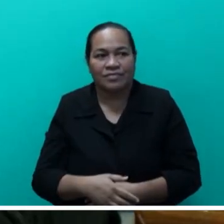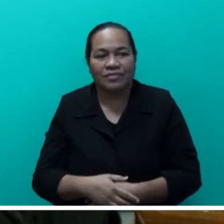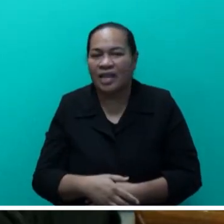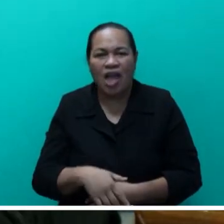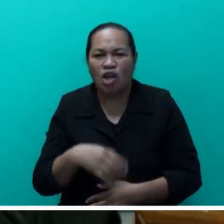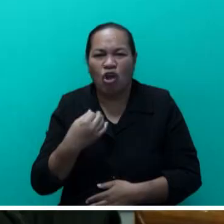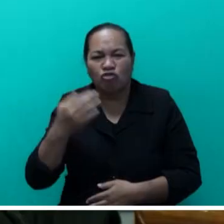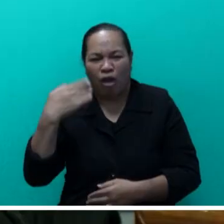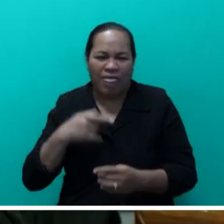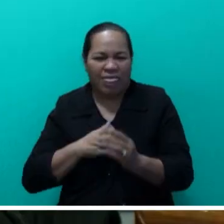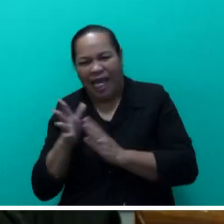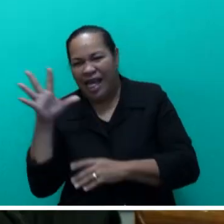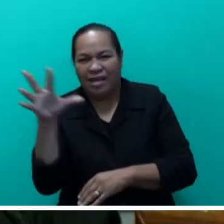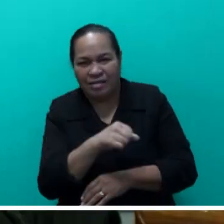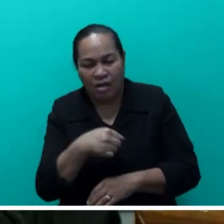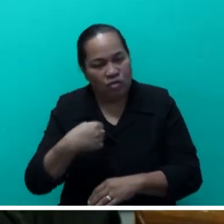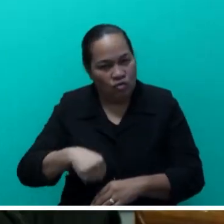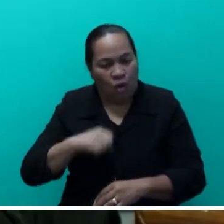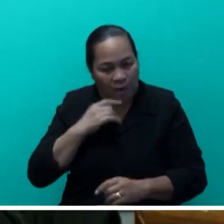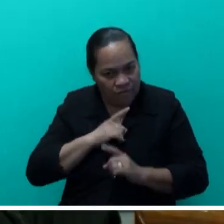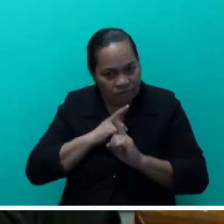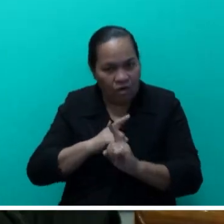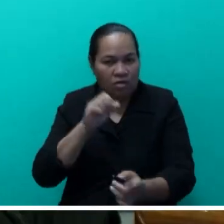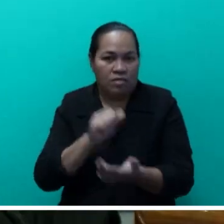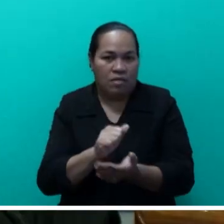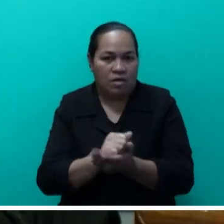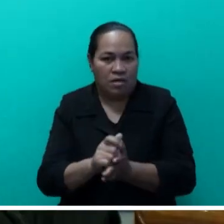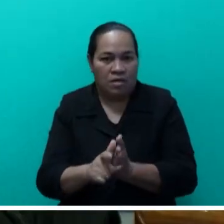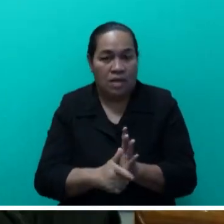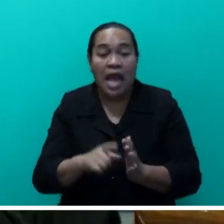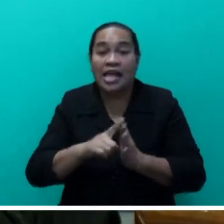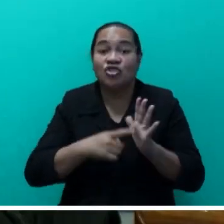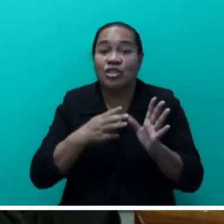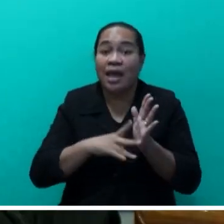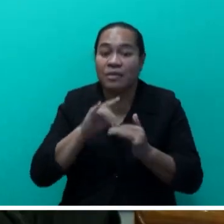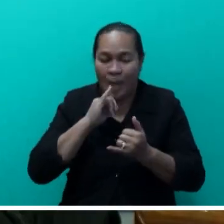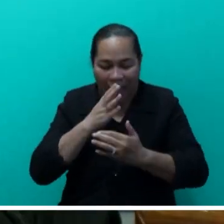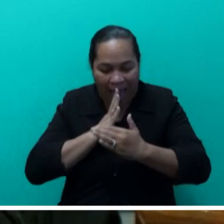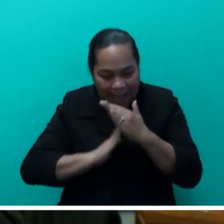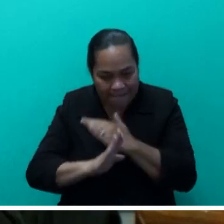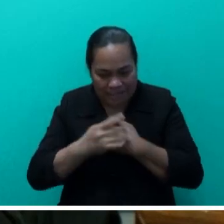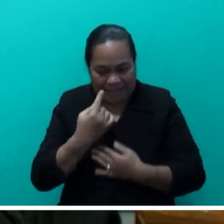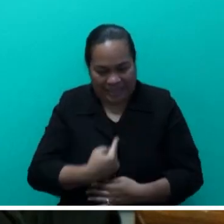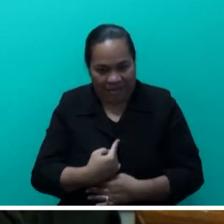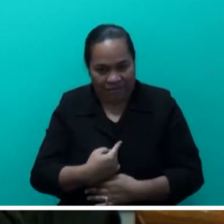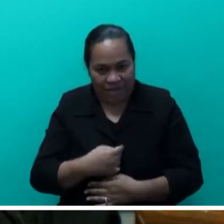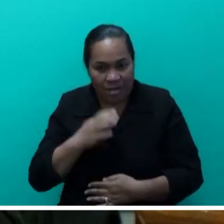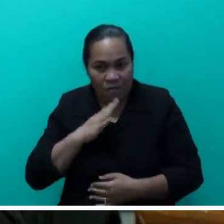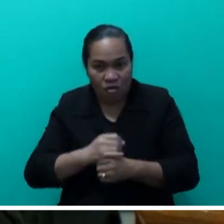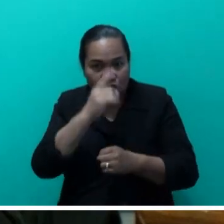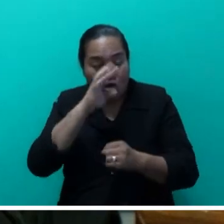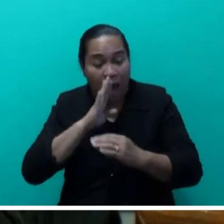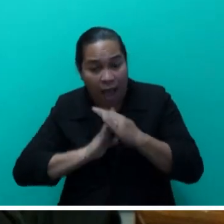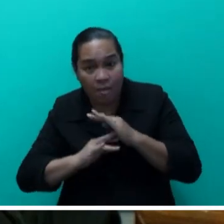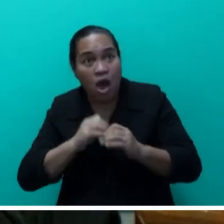shortcut. James 4:10. Humble yourselves before the Lord, and He will exalt you.